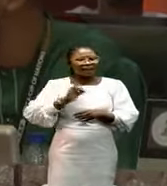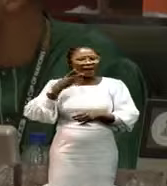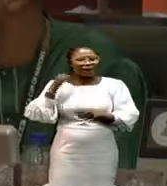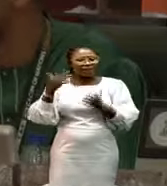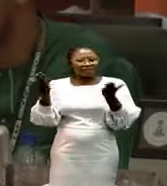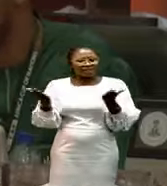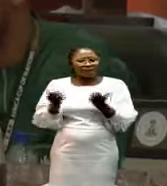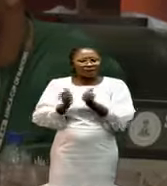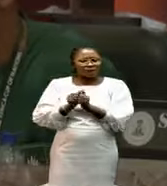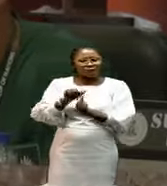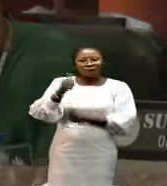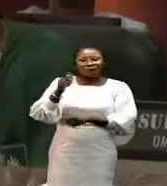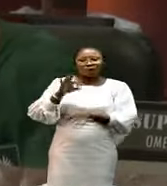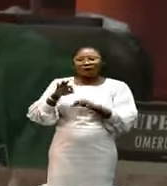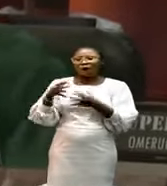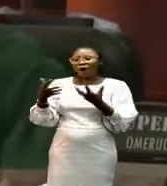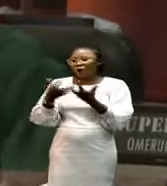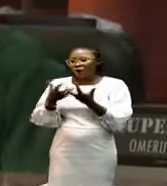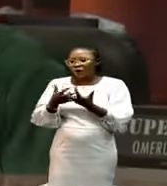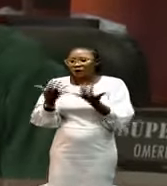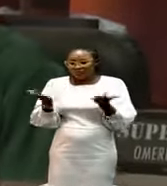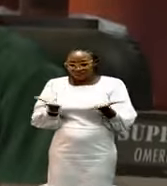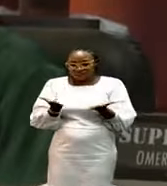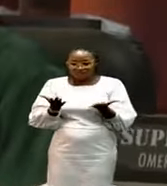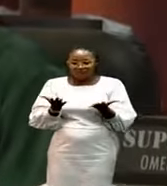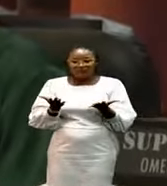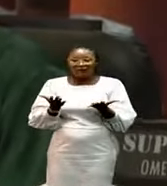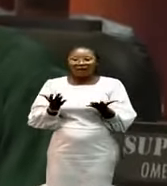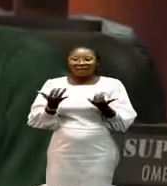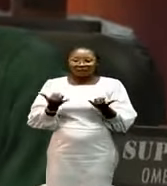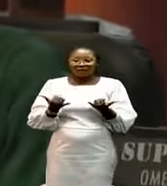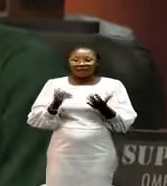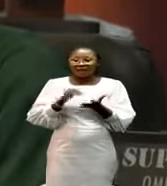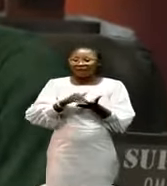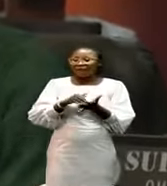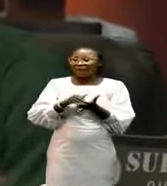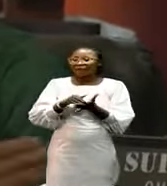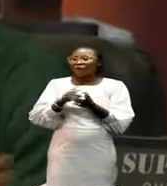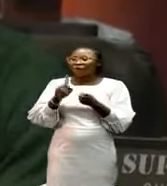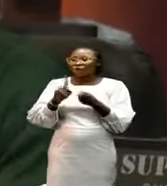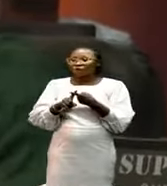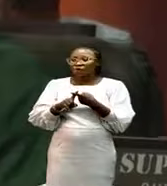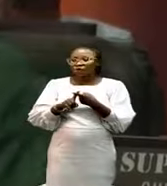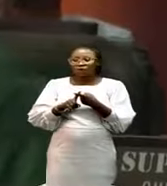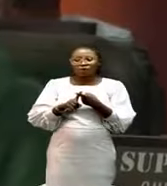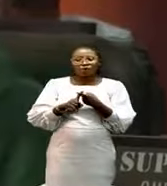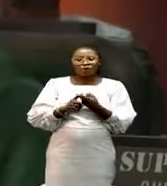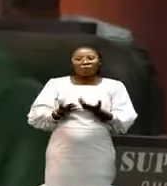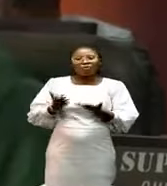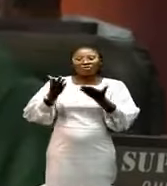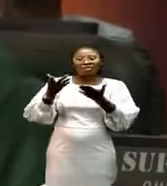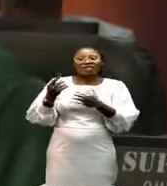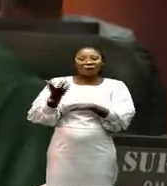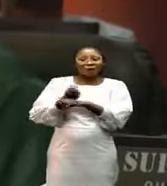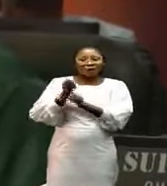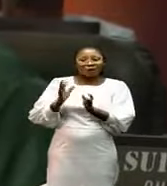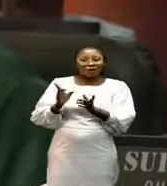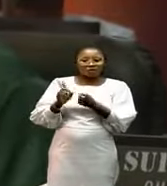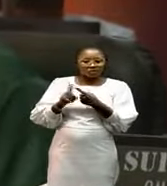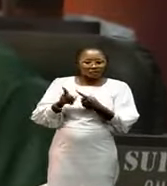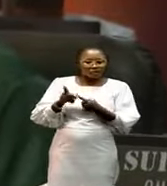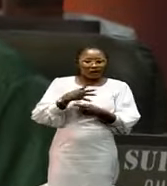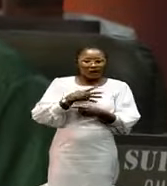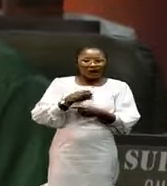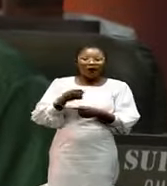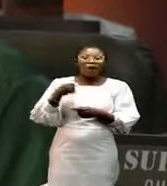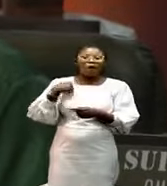a bronze medal. Now we are here with a silver medal. I have two gold medal winners besides me here. All